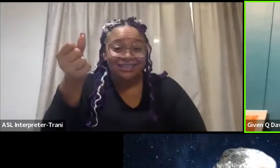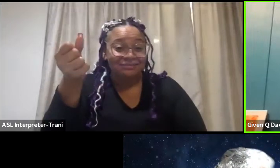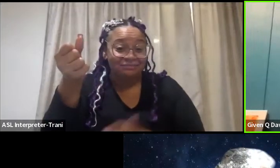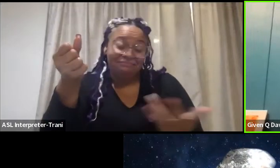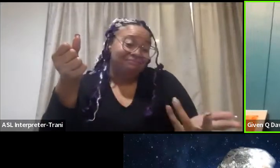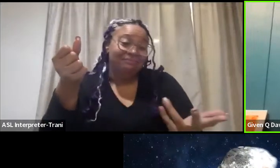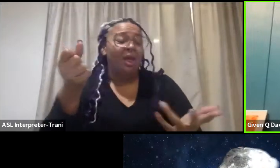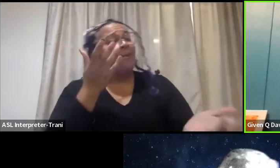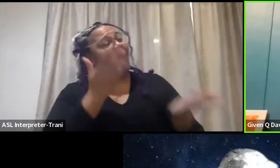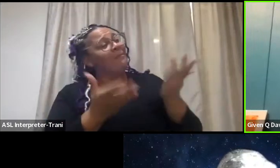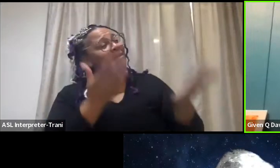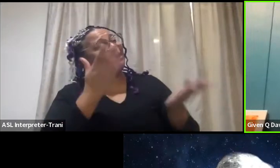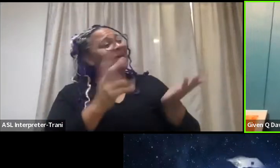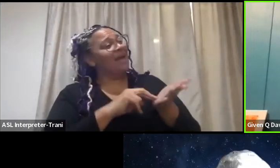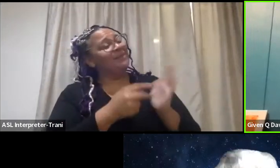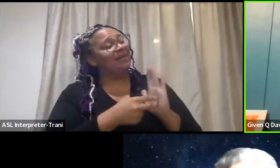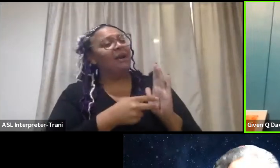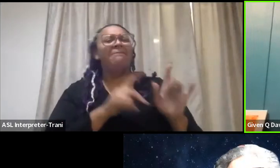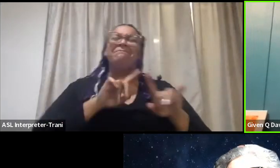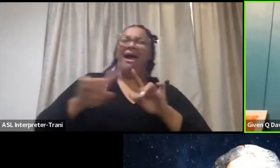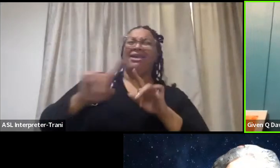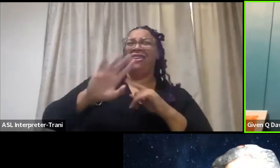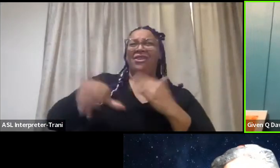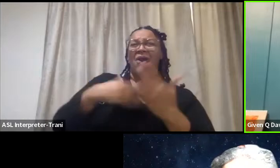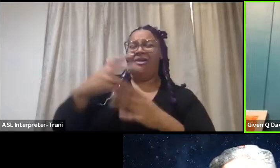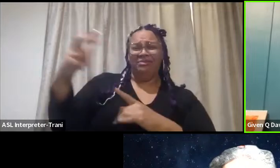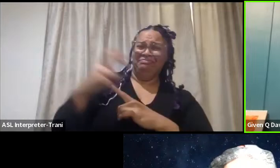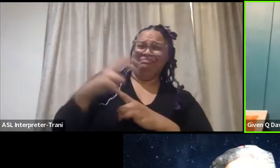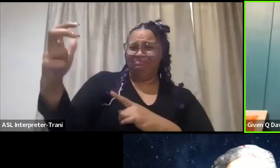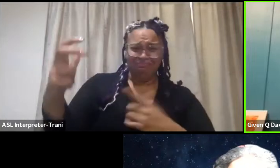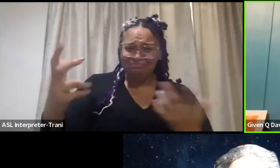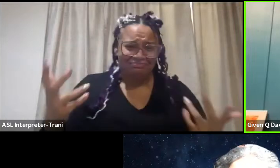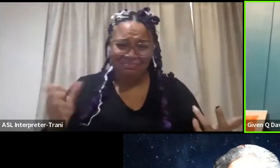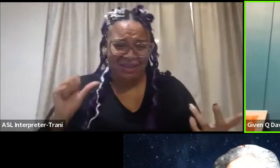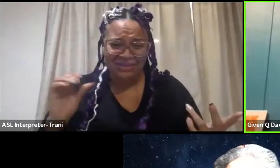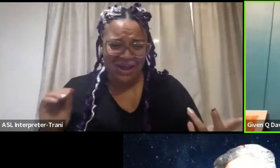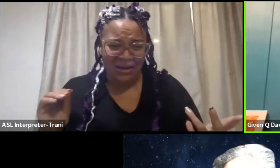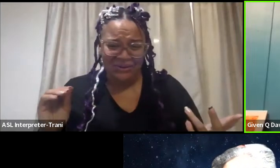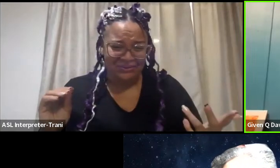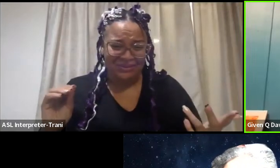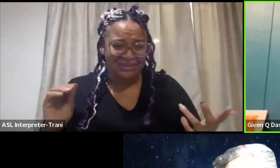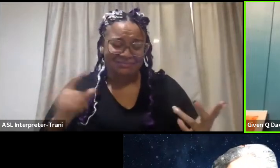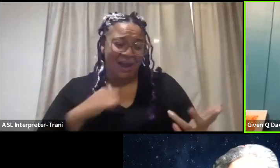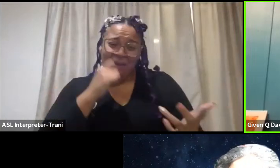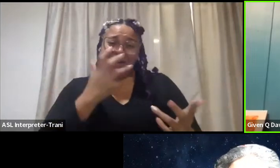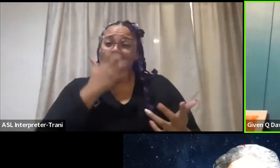they're kind of the best ones, though, so I'm not mad.